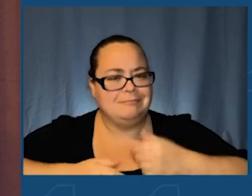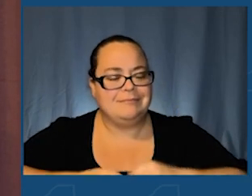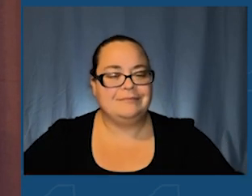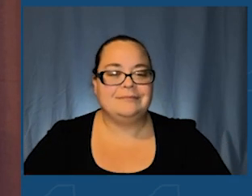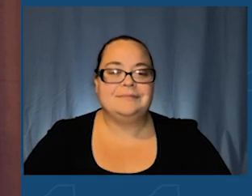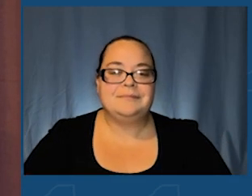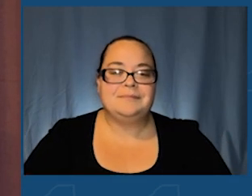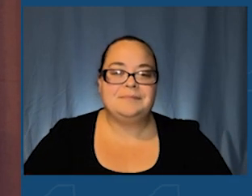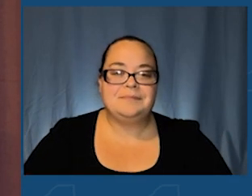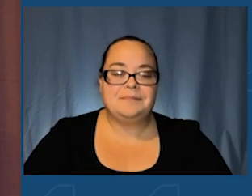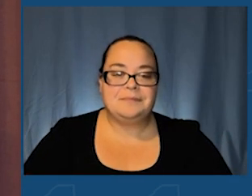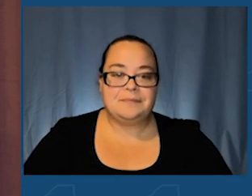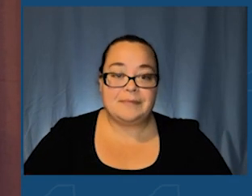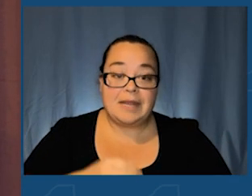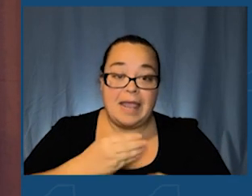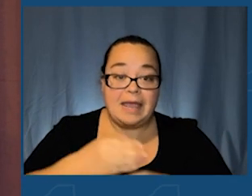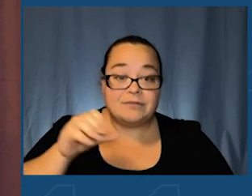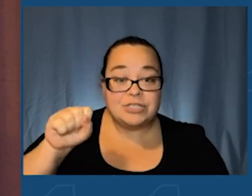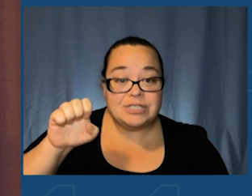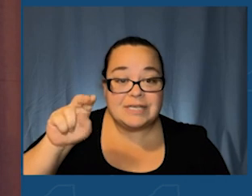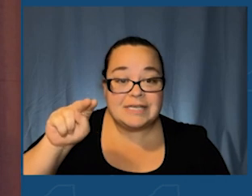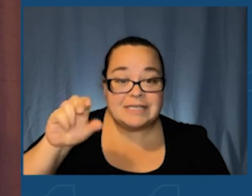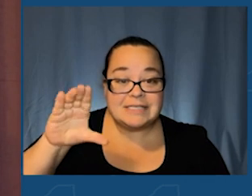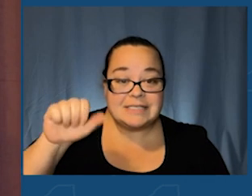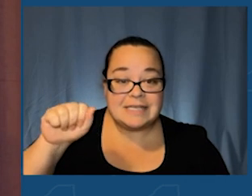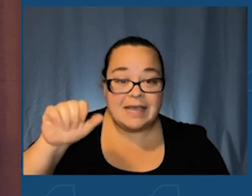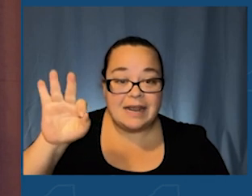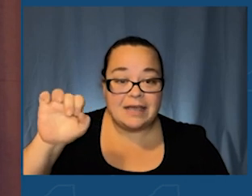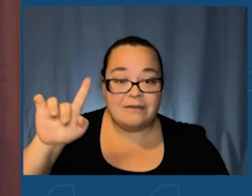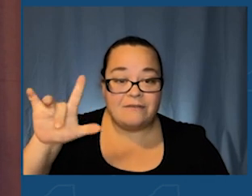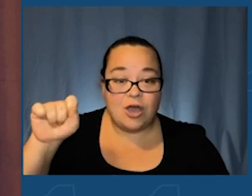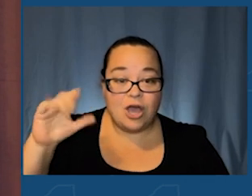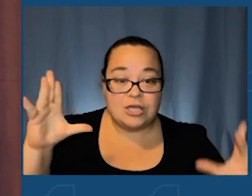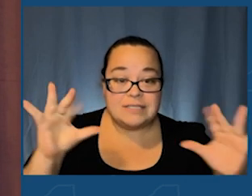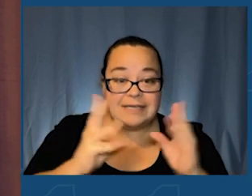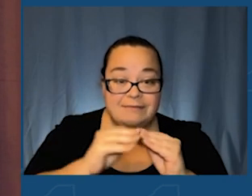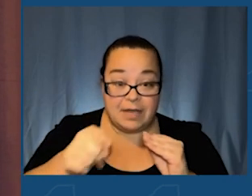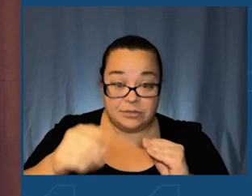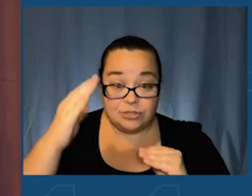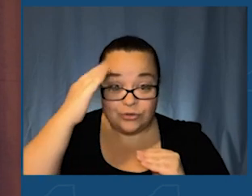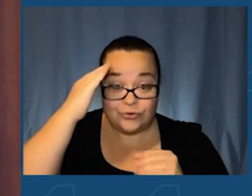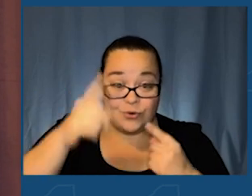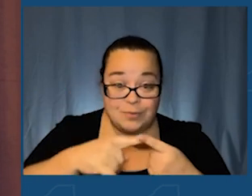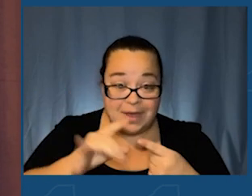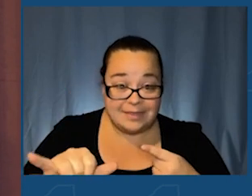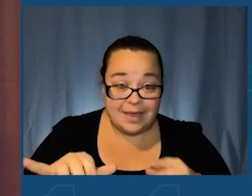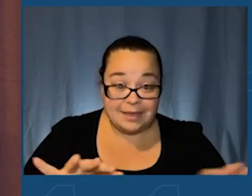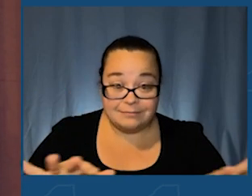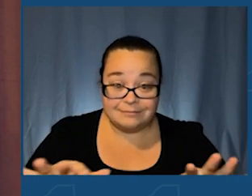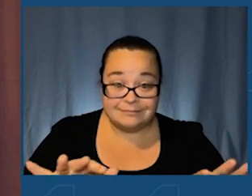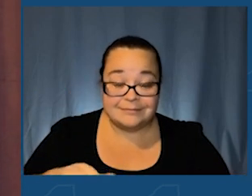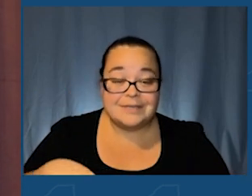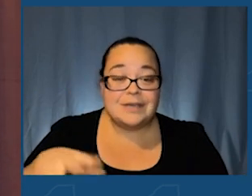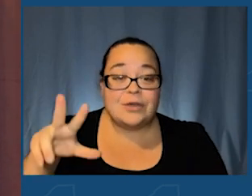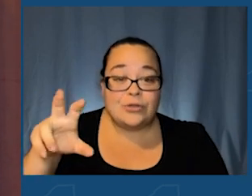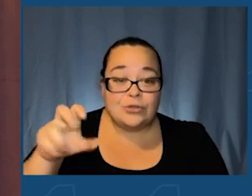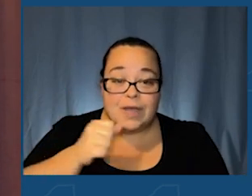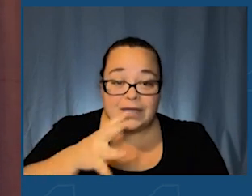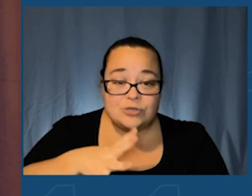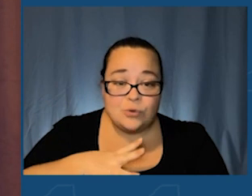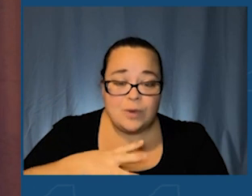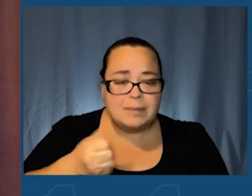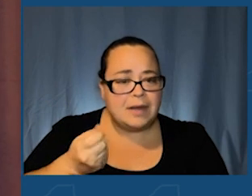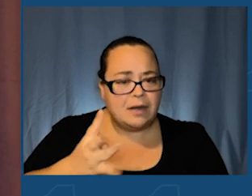After the Seneca Falls Convention, anybody know what that was all about? All right, Seneca Falls. 300 women and a few